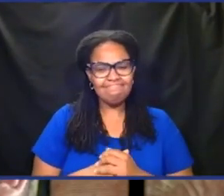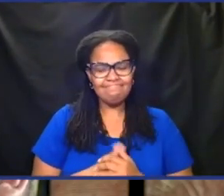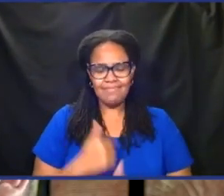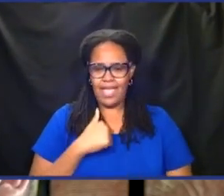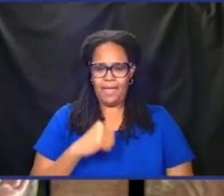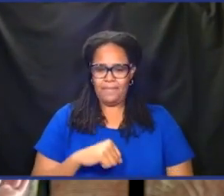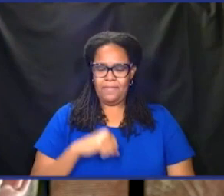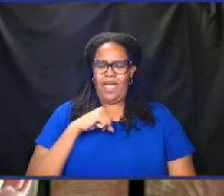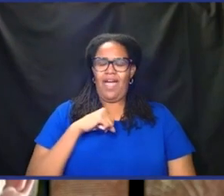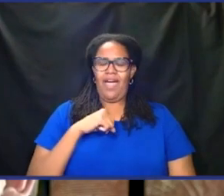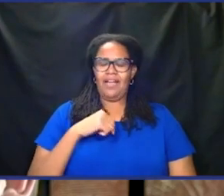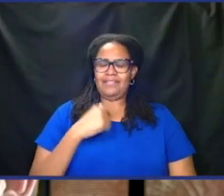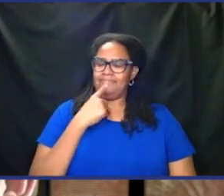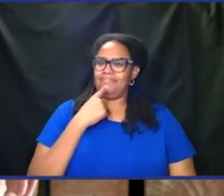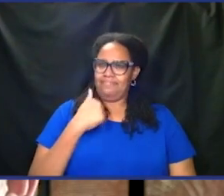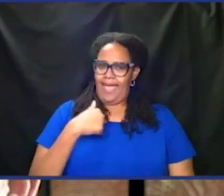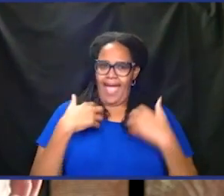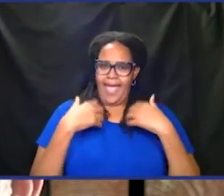médico.